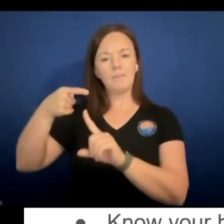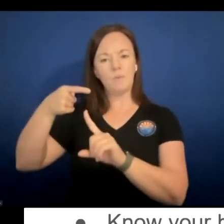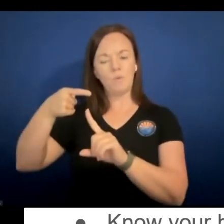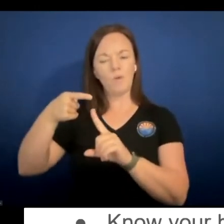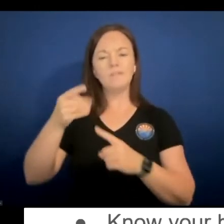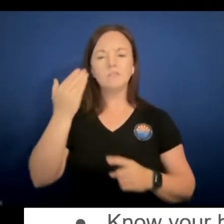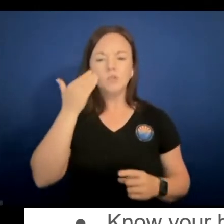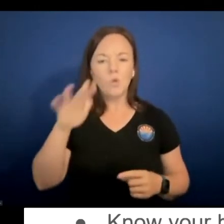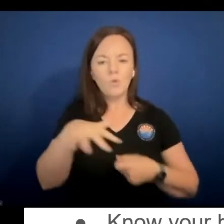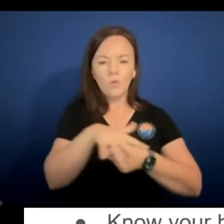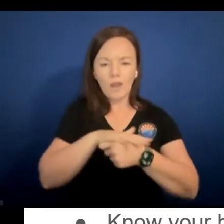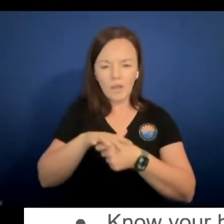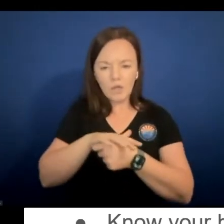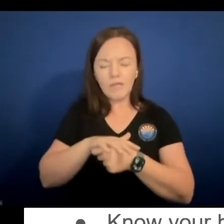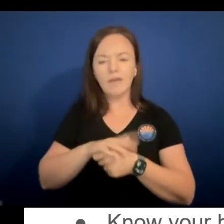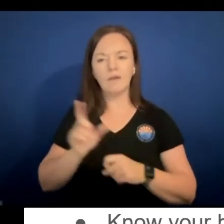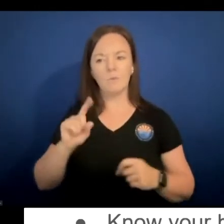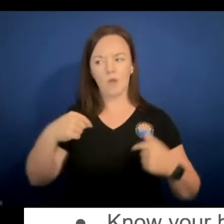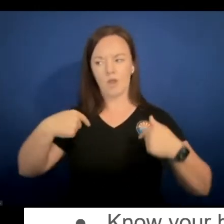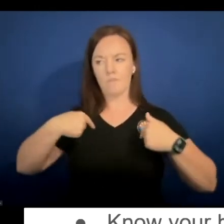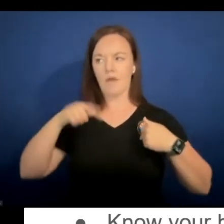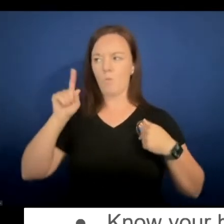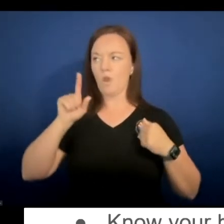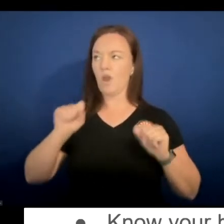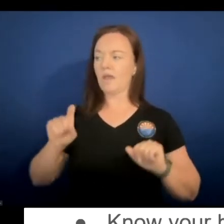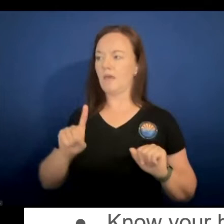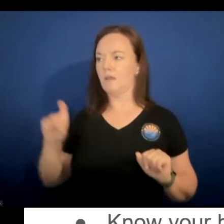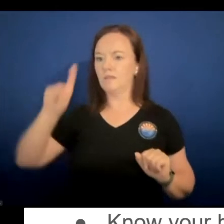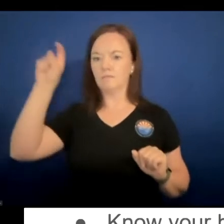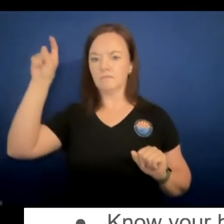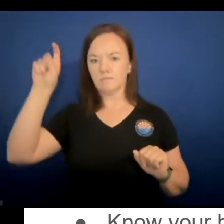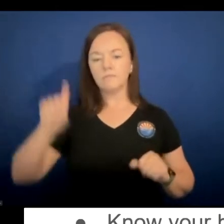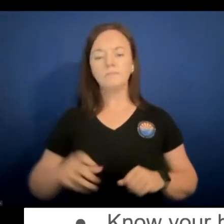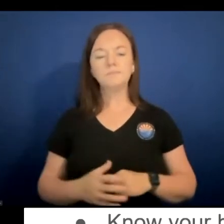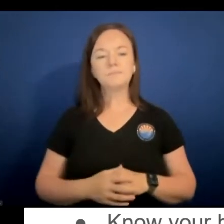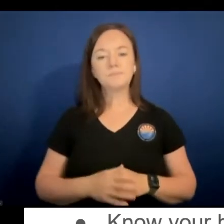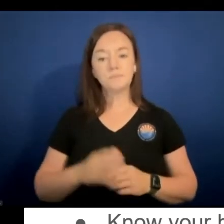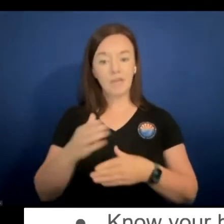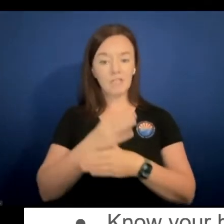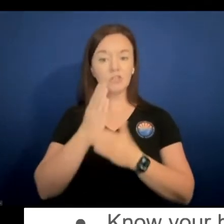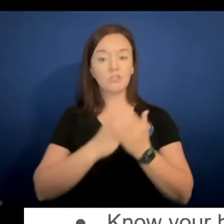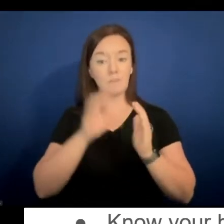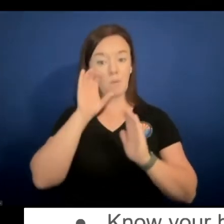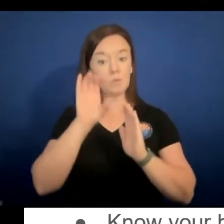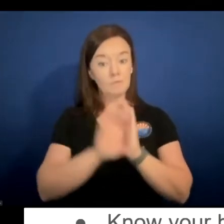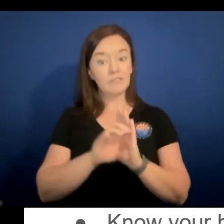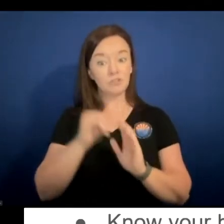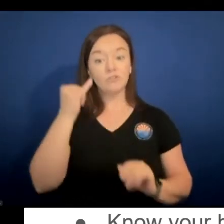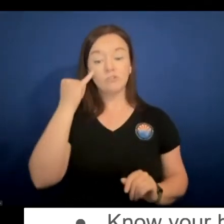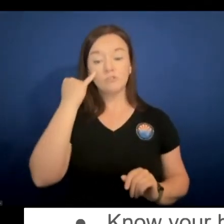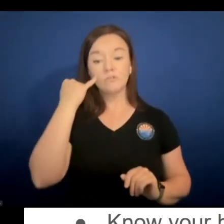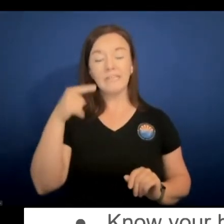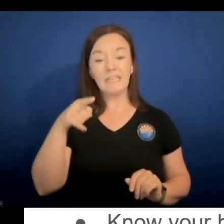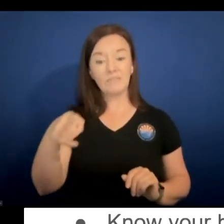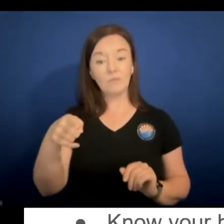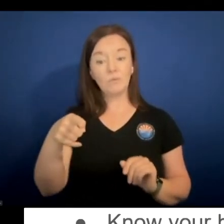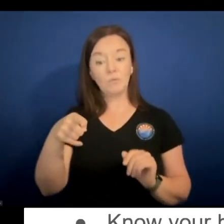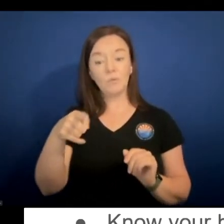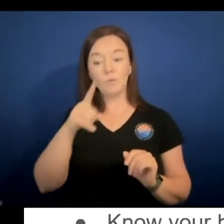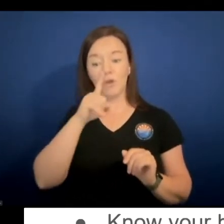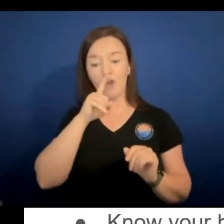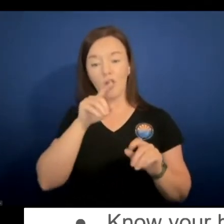you are. And as I shared in some of those pictures, if you are immediately adjacent